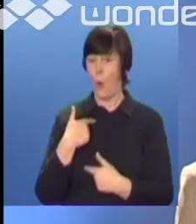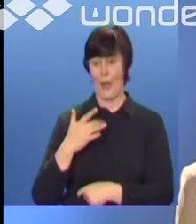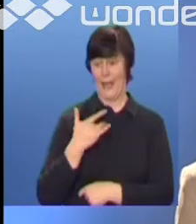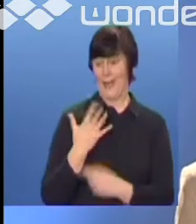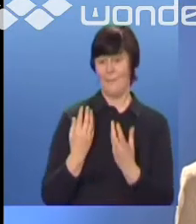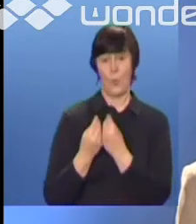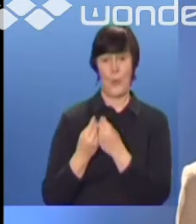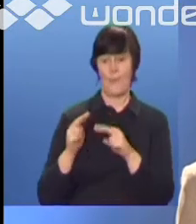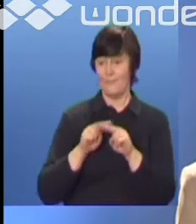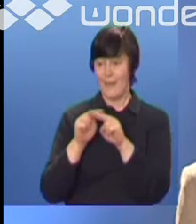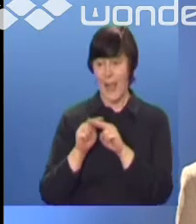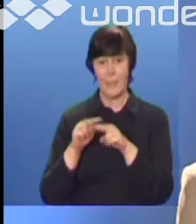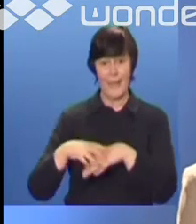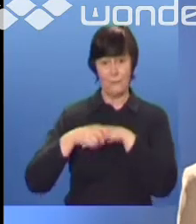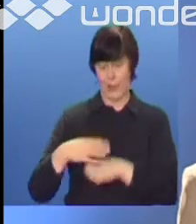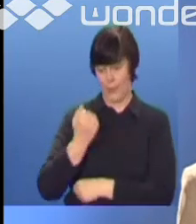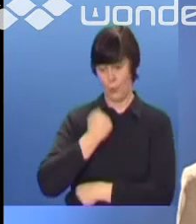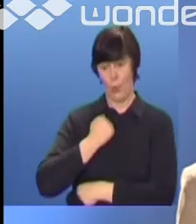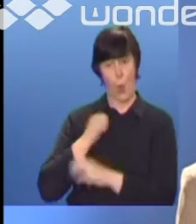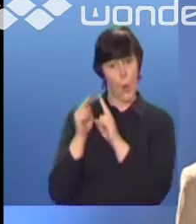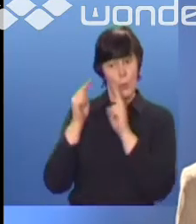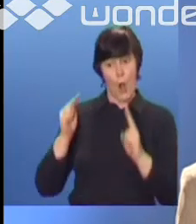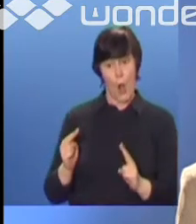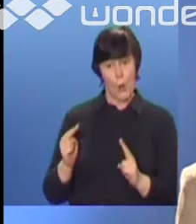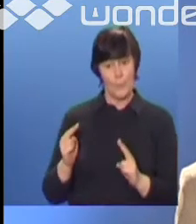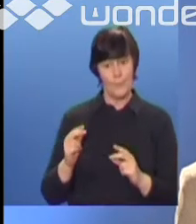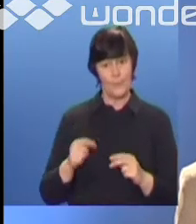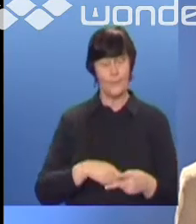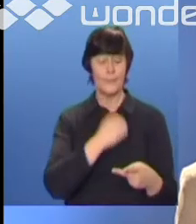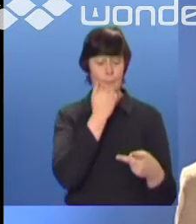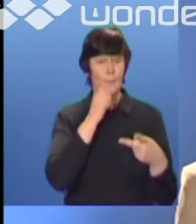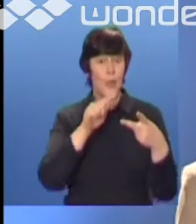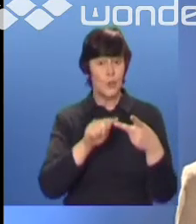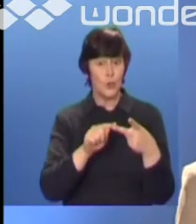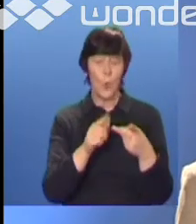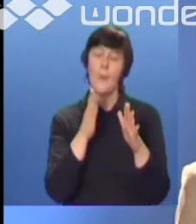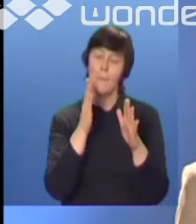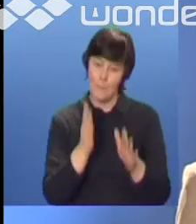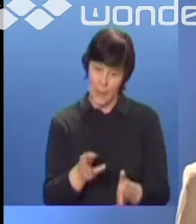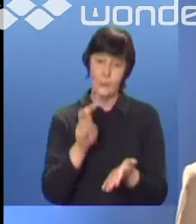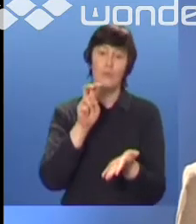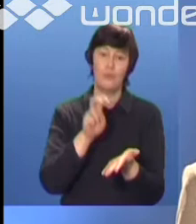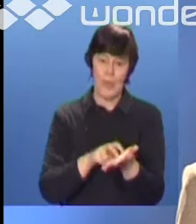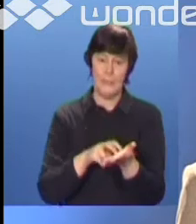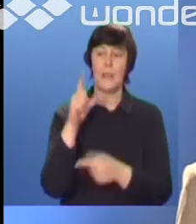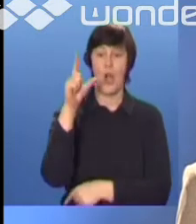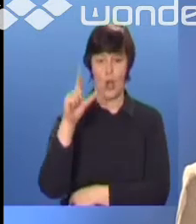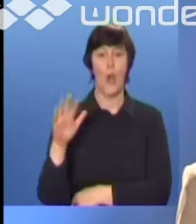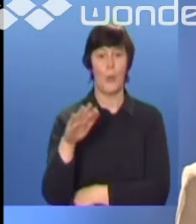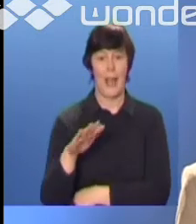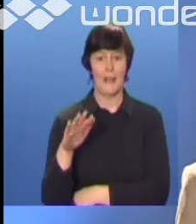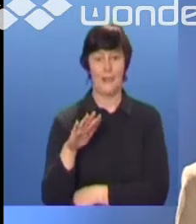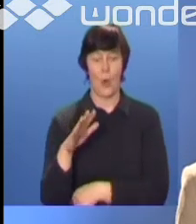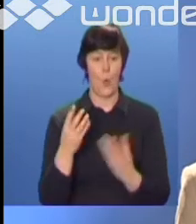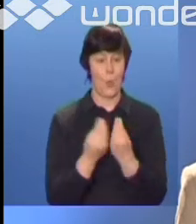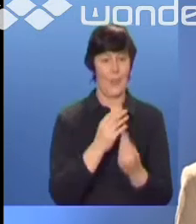landlord or an owner-occupier living with family or friends. Step 2. You need to register for Locata with the local council